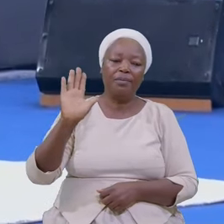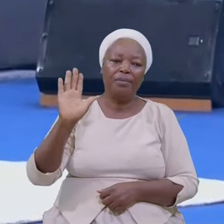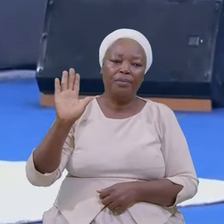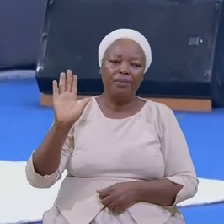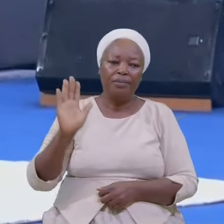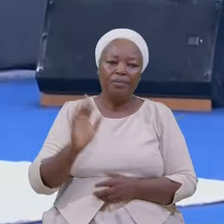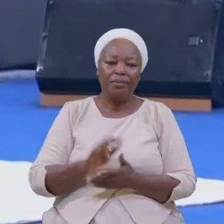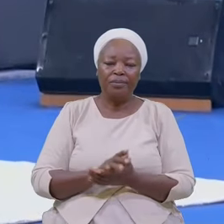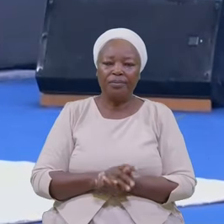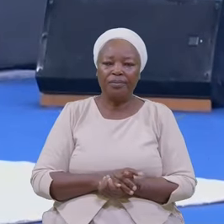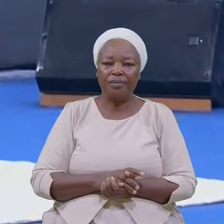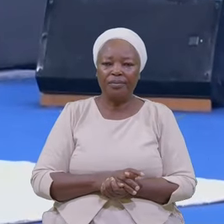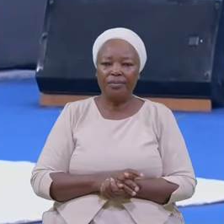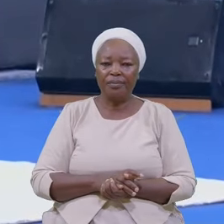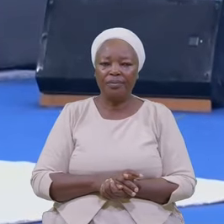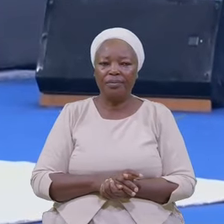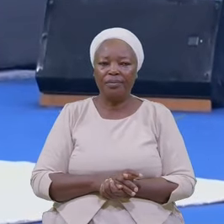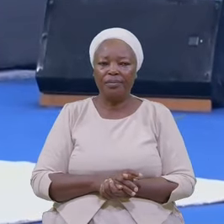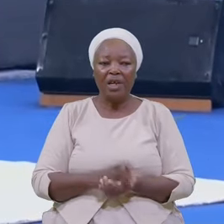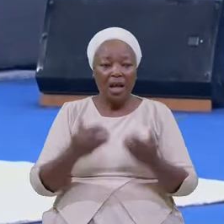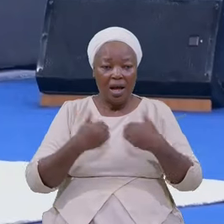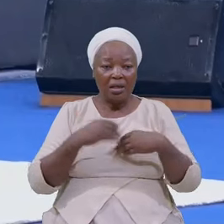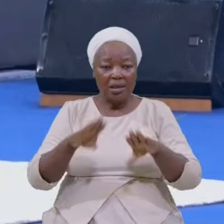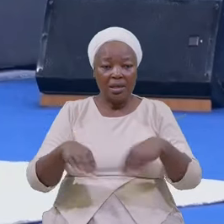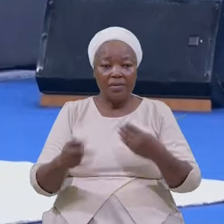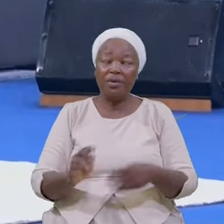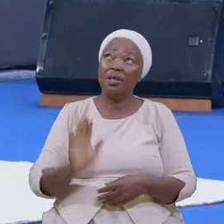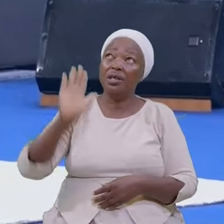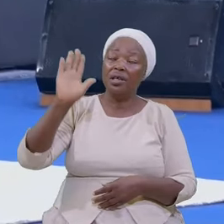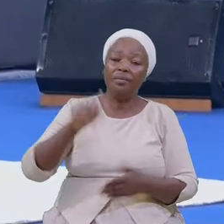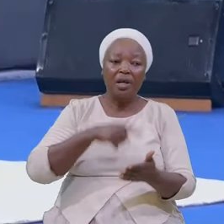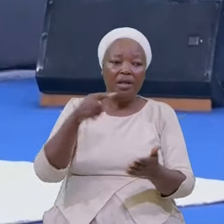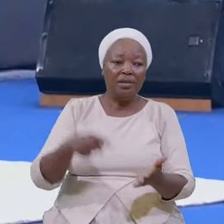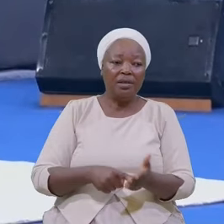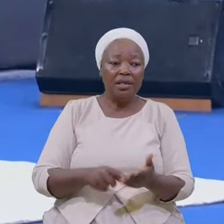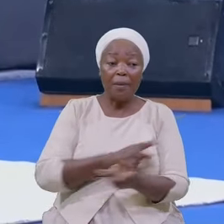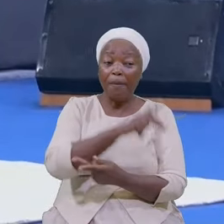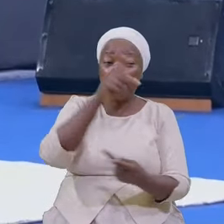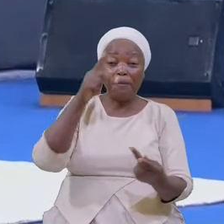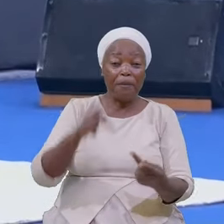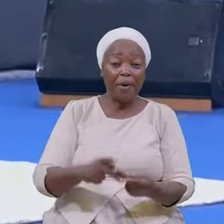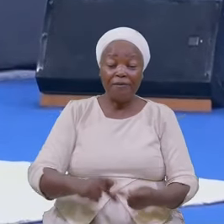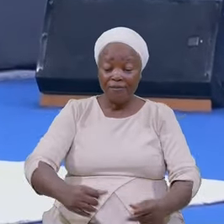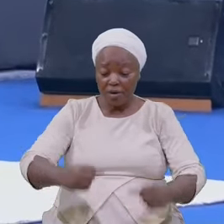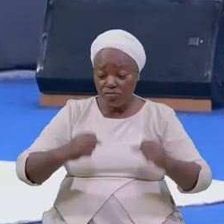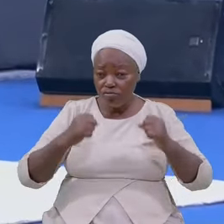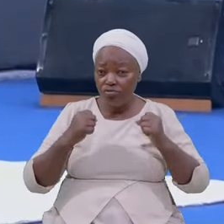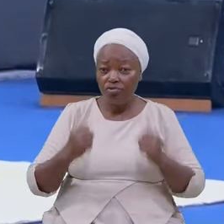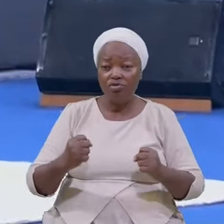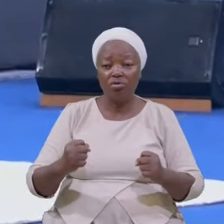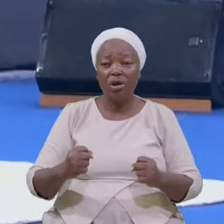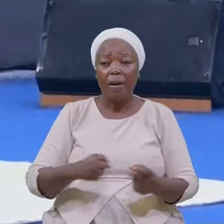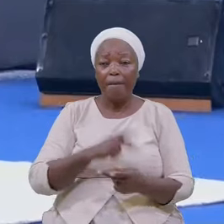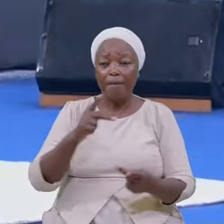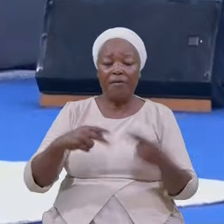c'est la foi en lui, had given him this perfect soundness in the